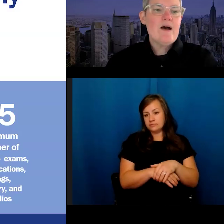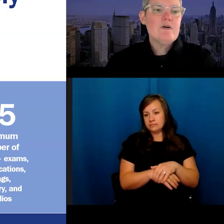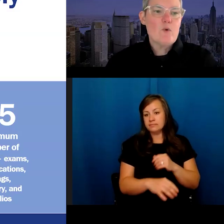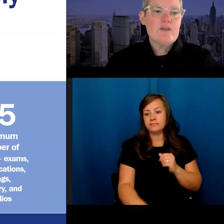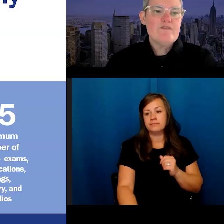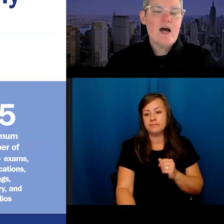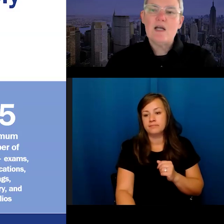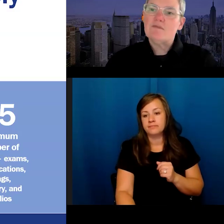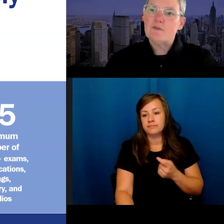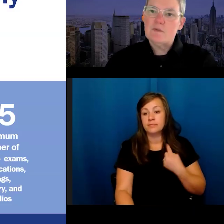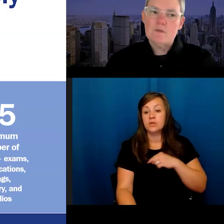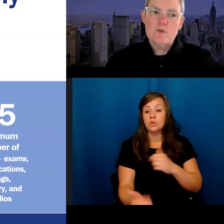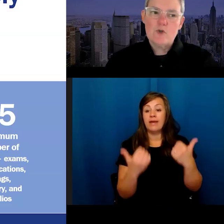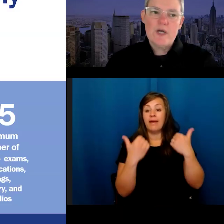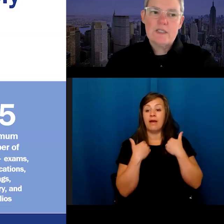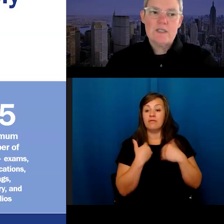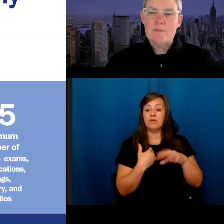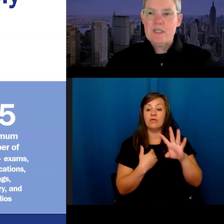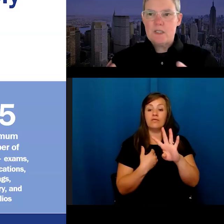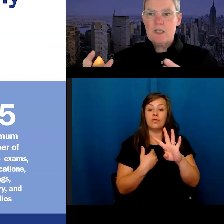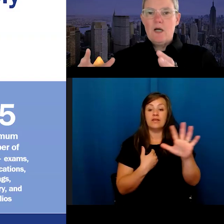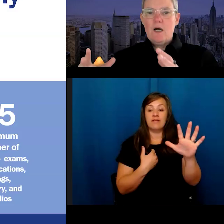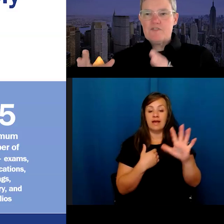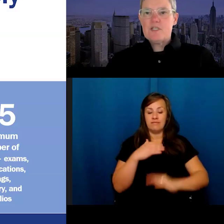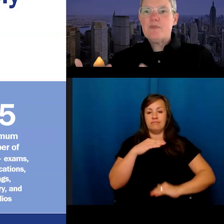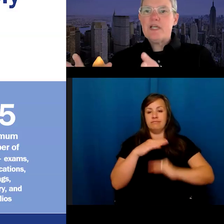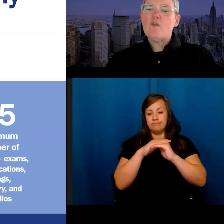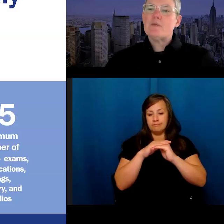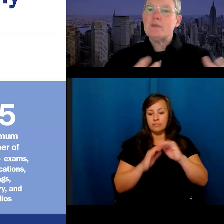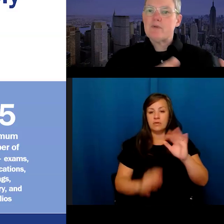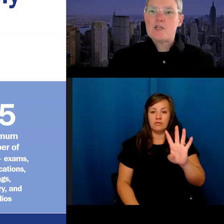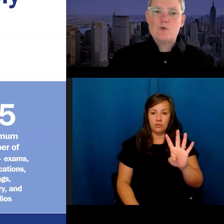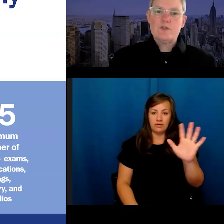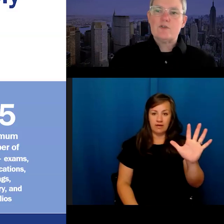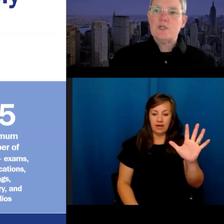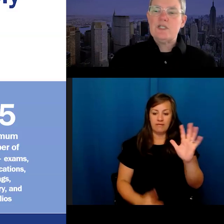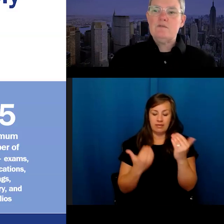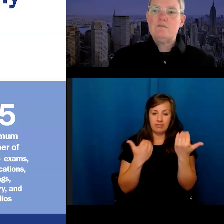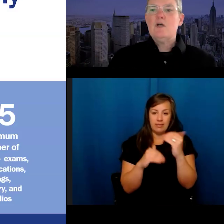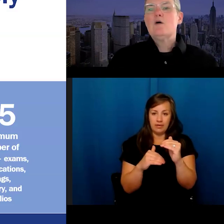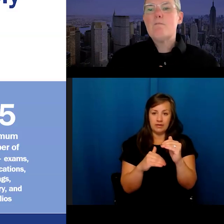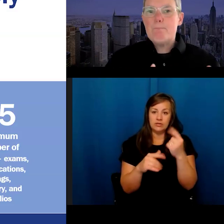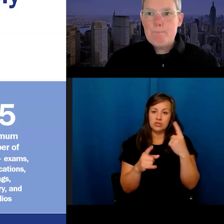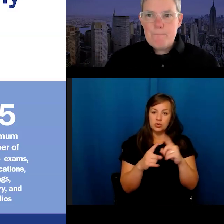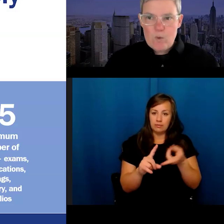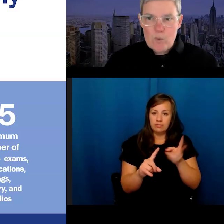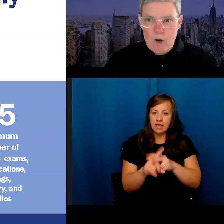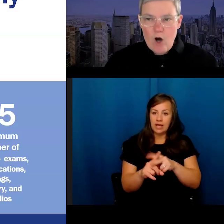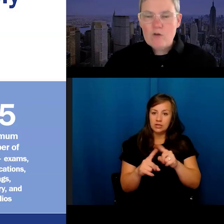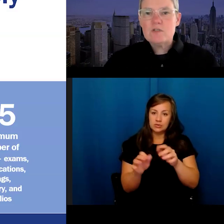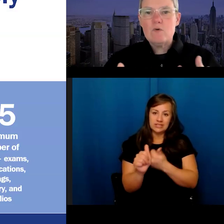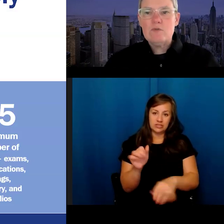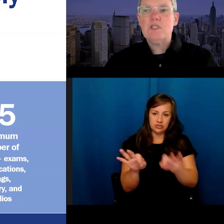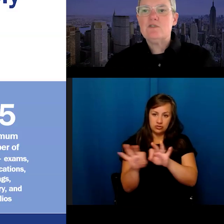We have a 45 credit limit of CPL that can be applied to your degree, but